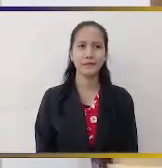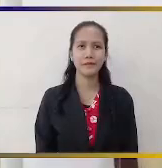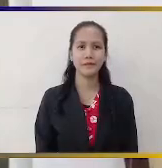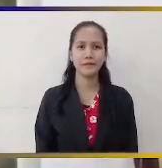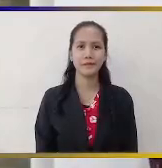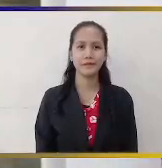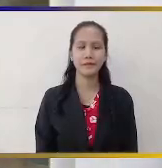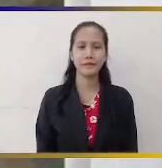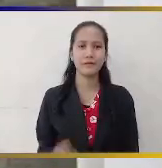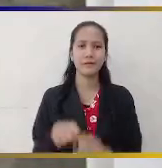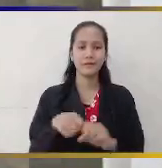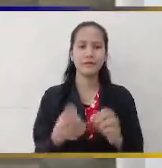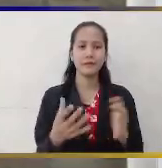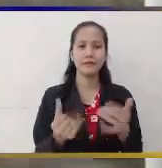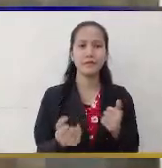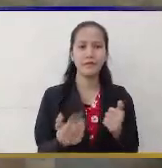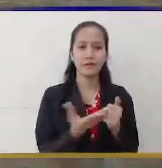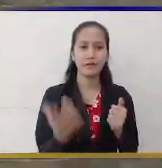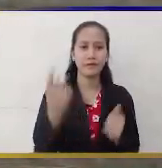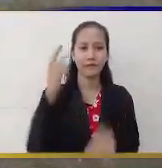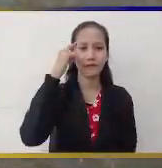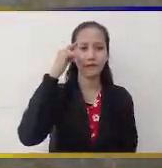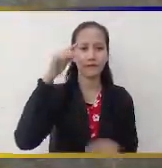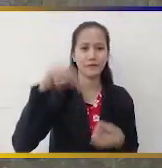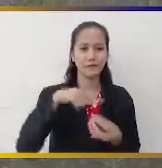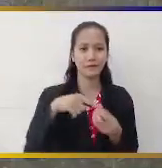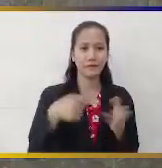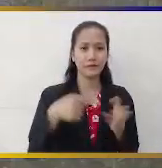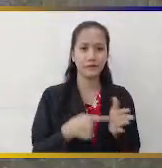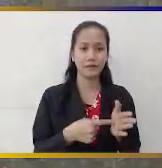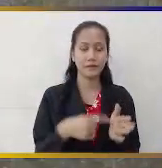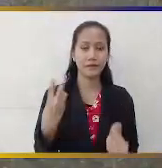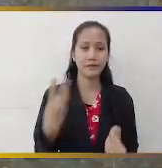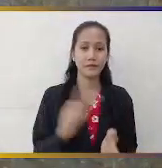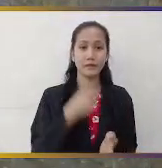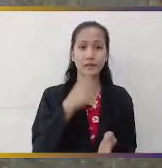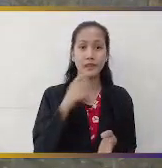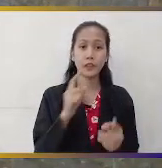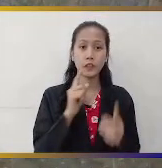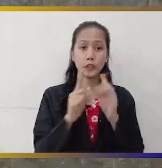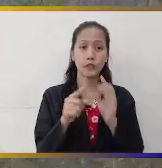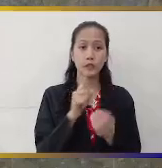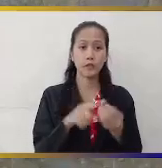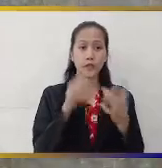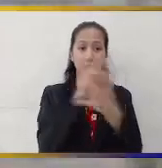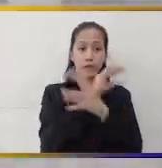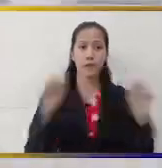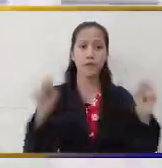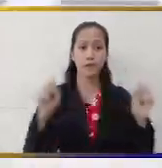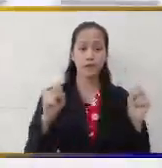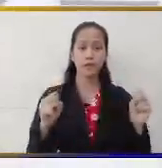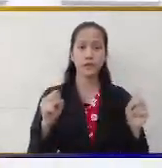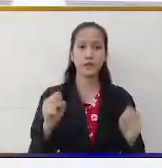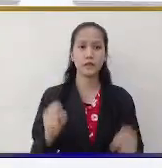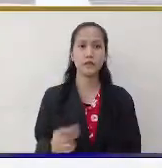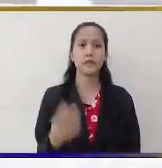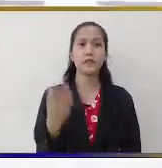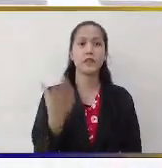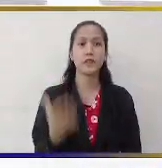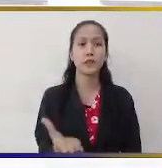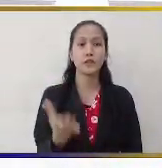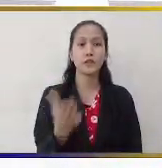So I want you to think about this. We're not talking about kalitasan here. You're